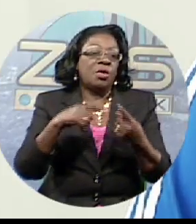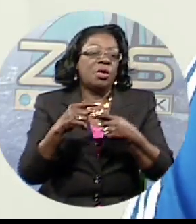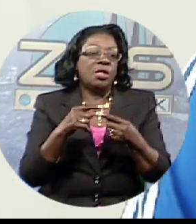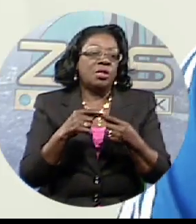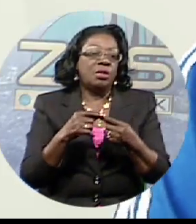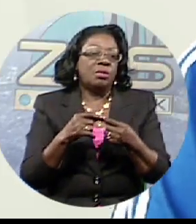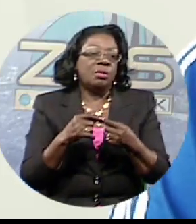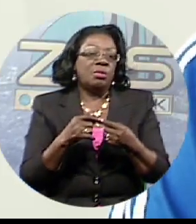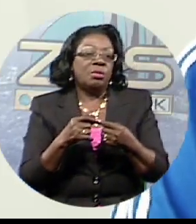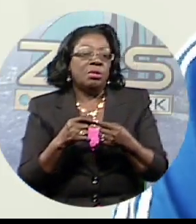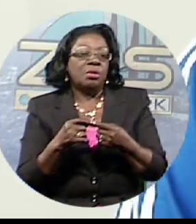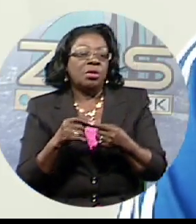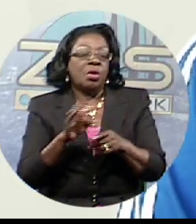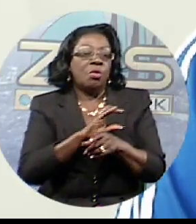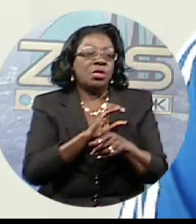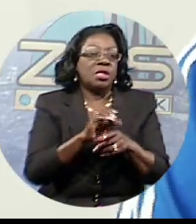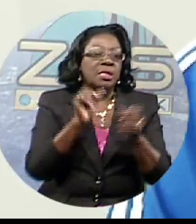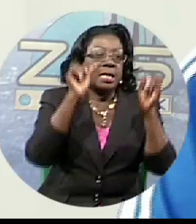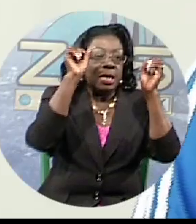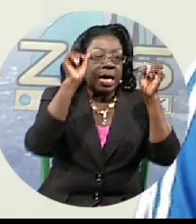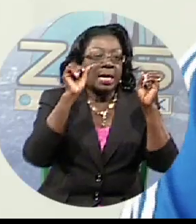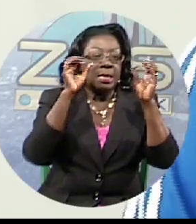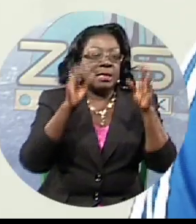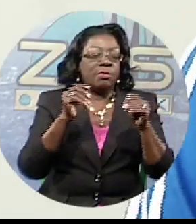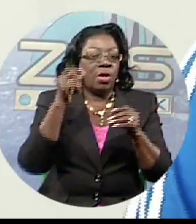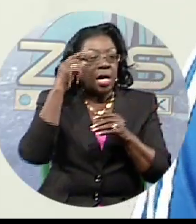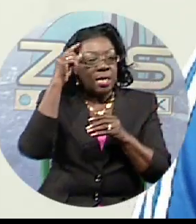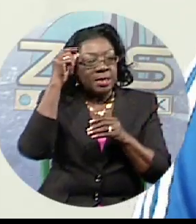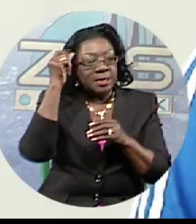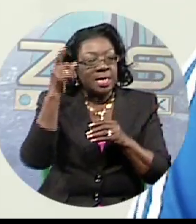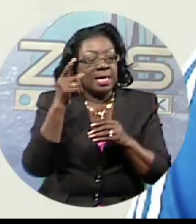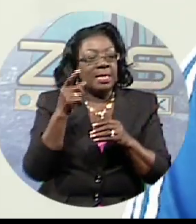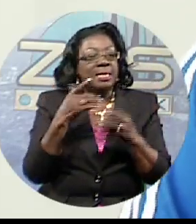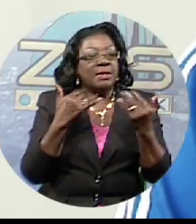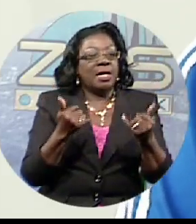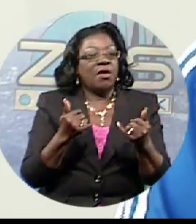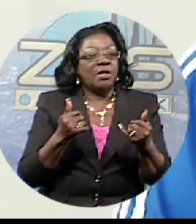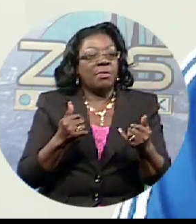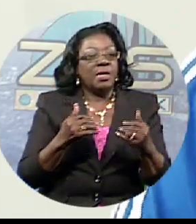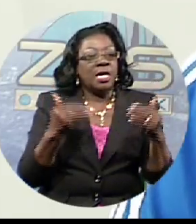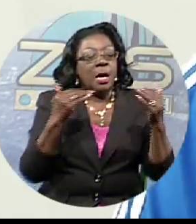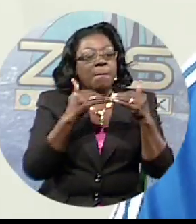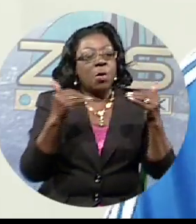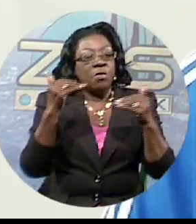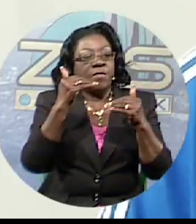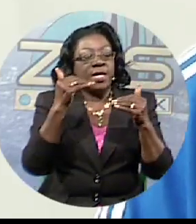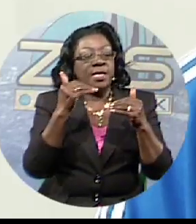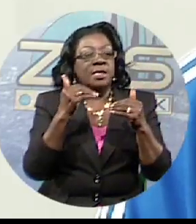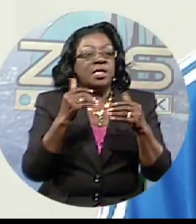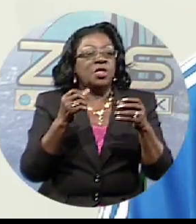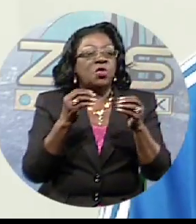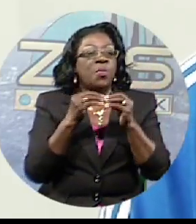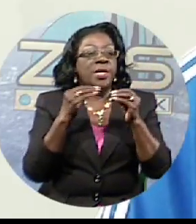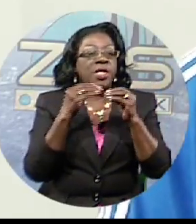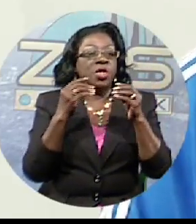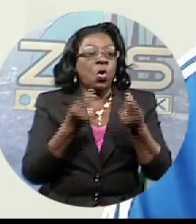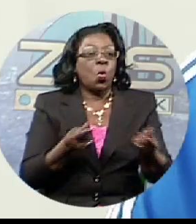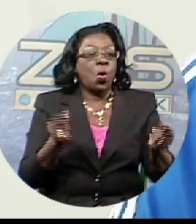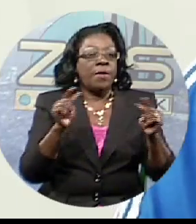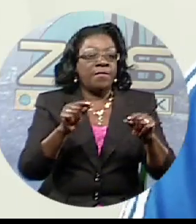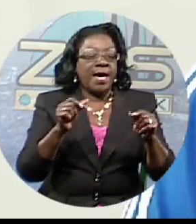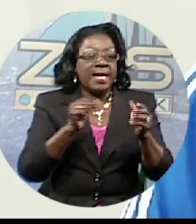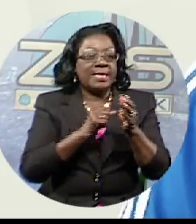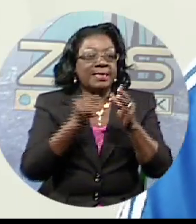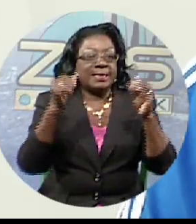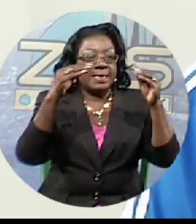limb, but the coaches and the athletes, I think they all understand that they now have to be motivated to meet the qualifying standard. The qualifying standard, there's been